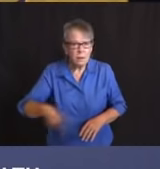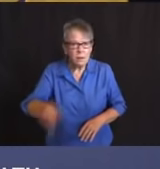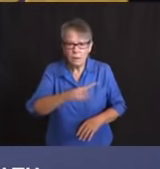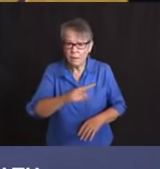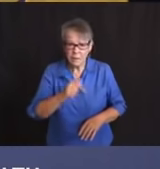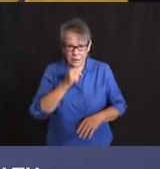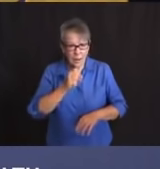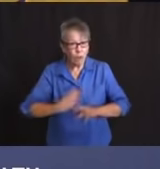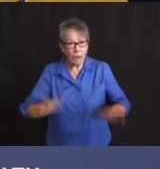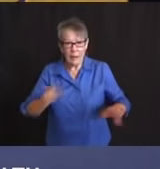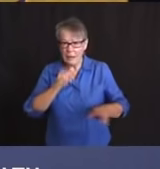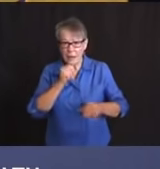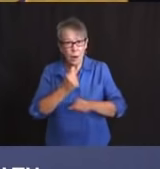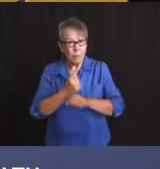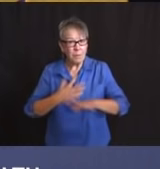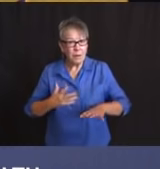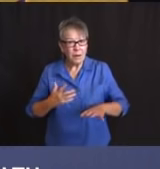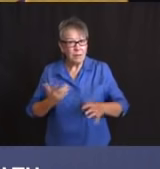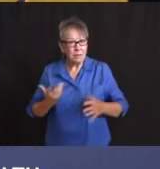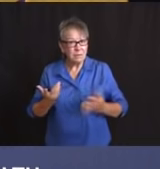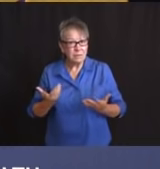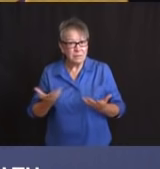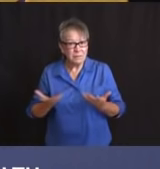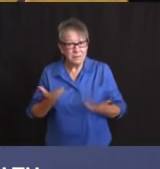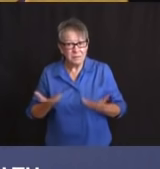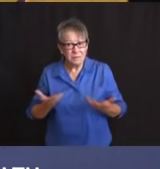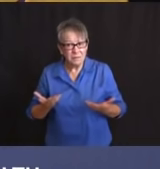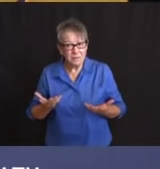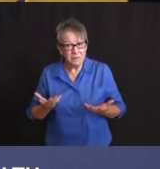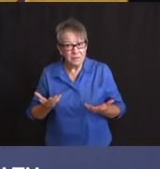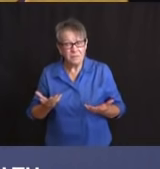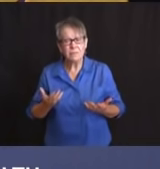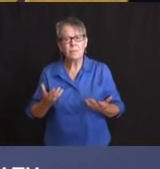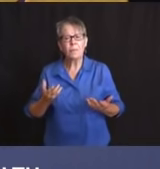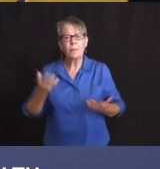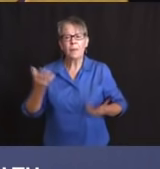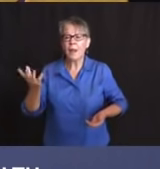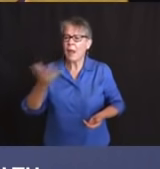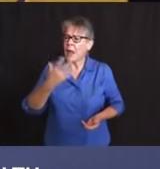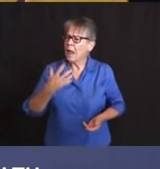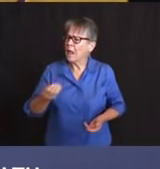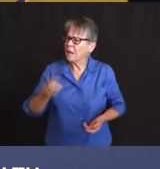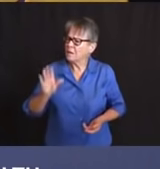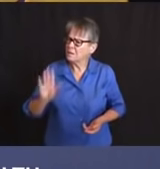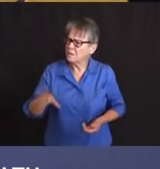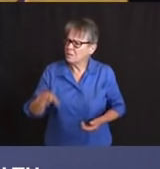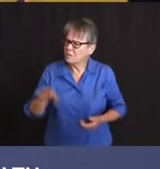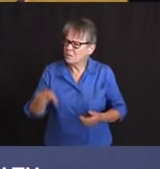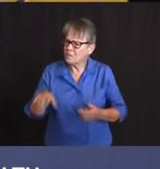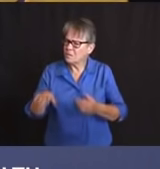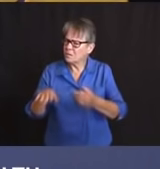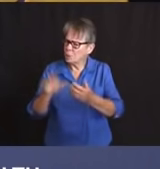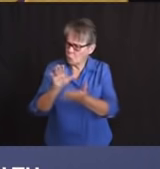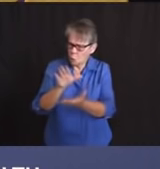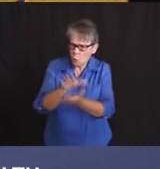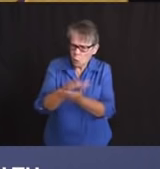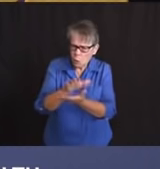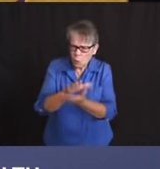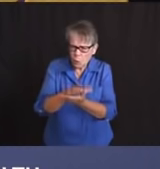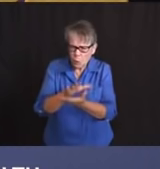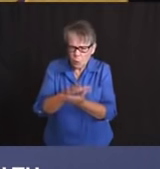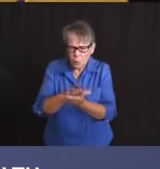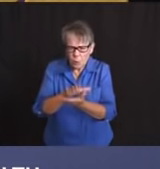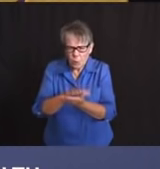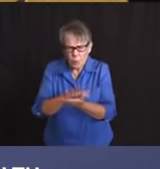give a deadline for being able to adhere to the standards that they must meet in order to offer at least some in-person instruction. But is the